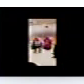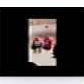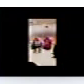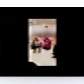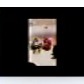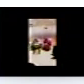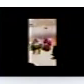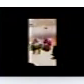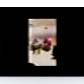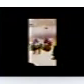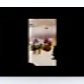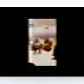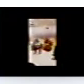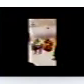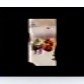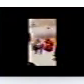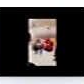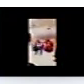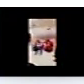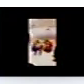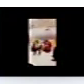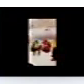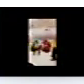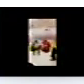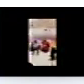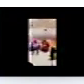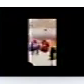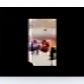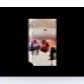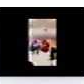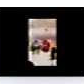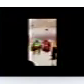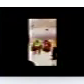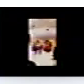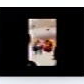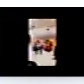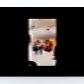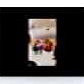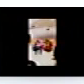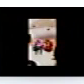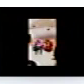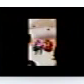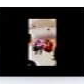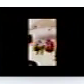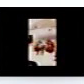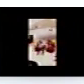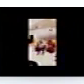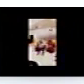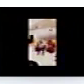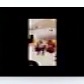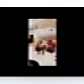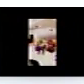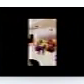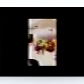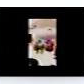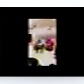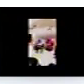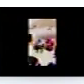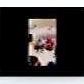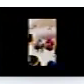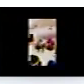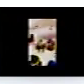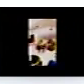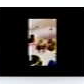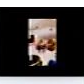all right? Why don't you jump on your feet this time? And you tell the Lord that this